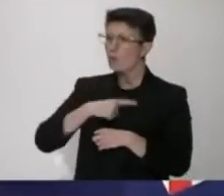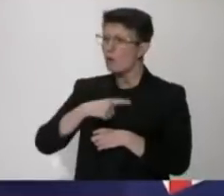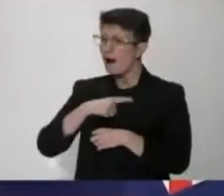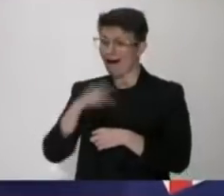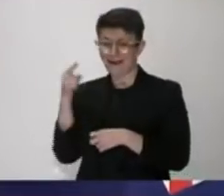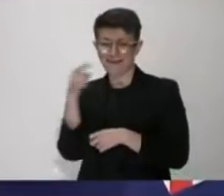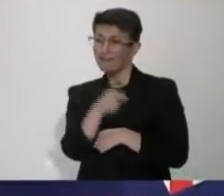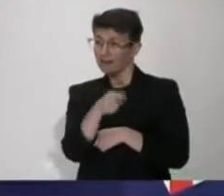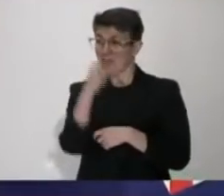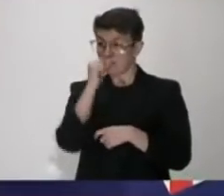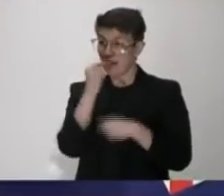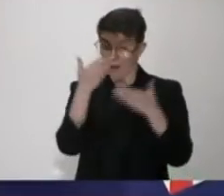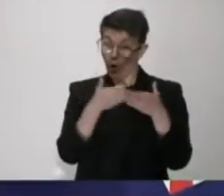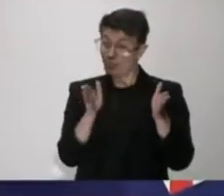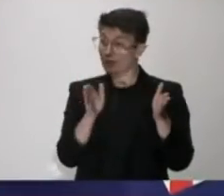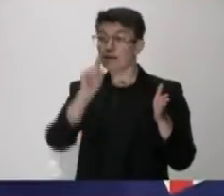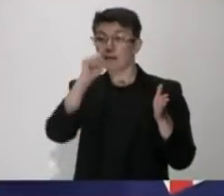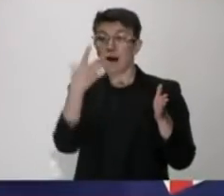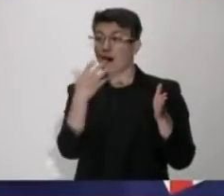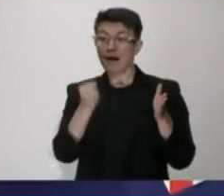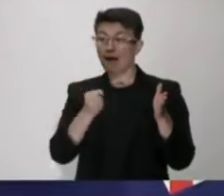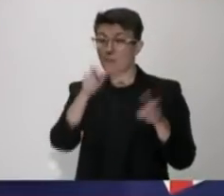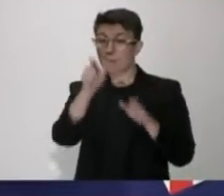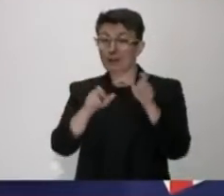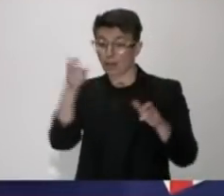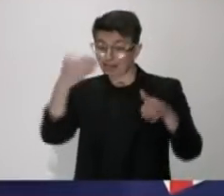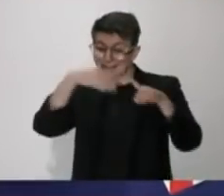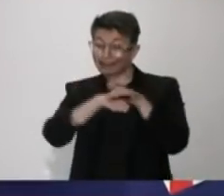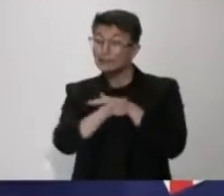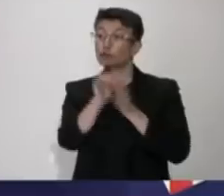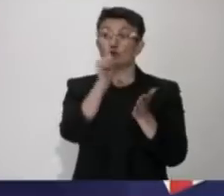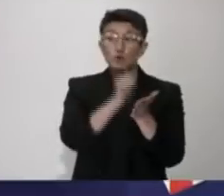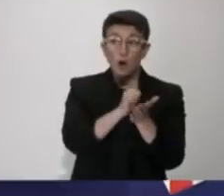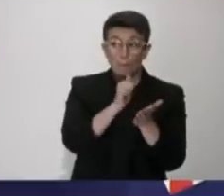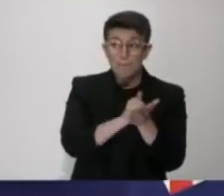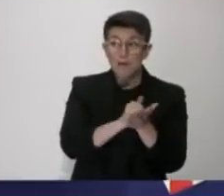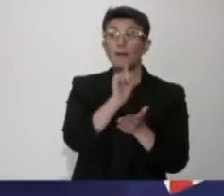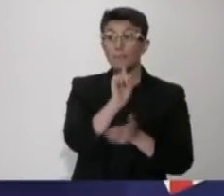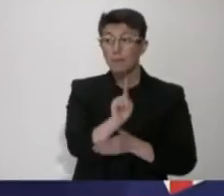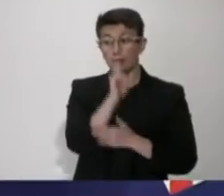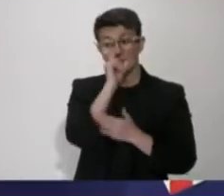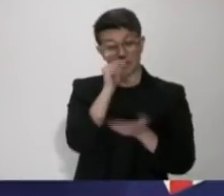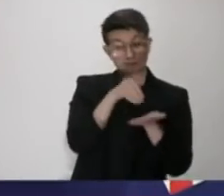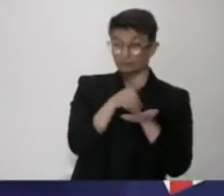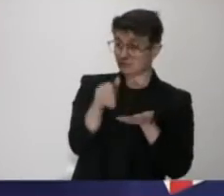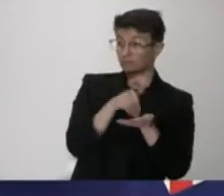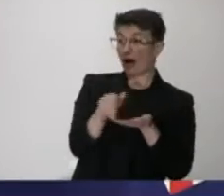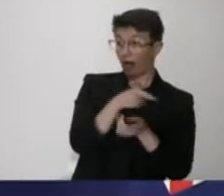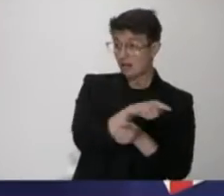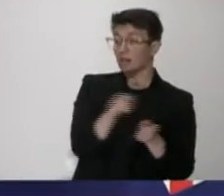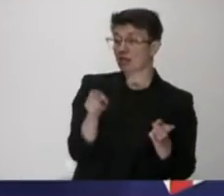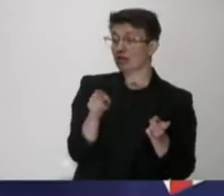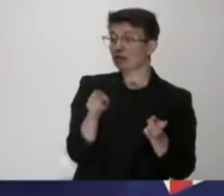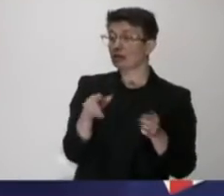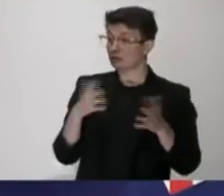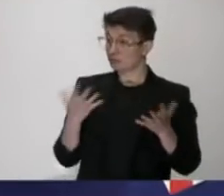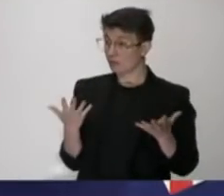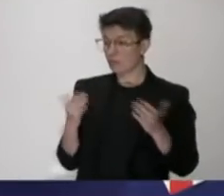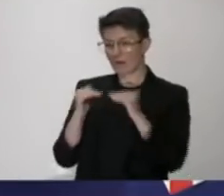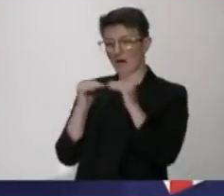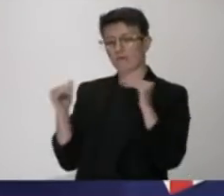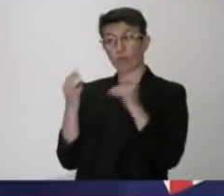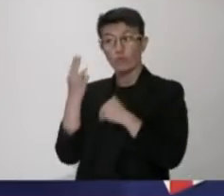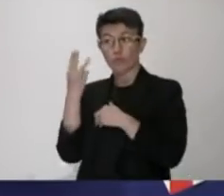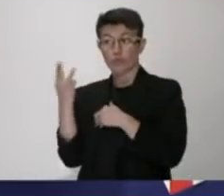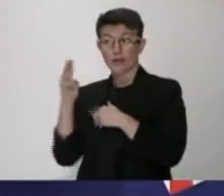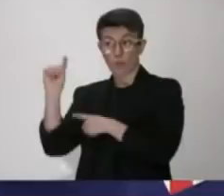operations underway. Obviously, the decision was taken many months ago that part of level 3 is reducing the amount of contact that people